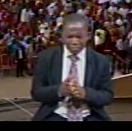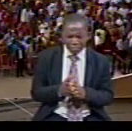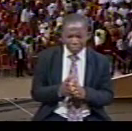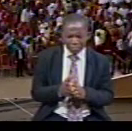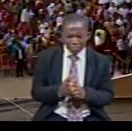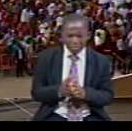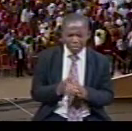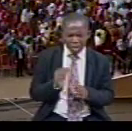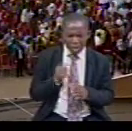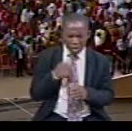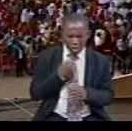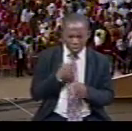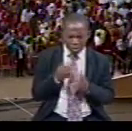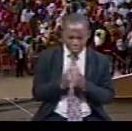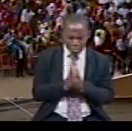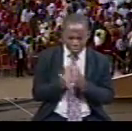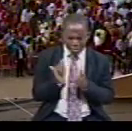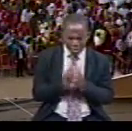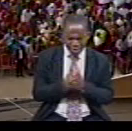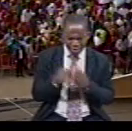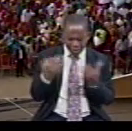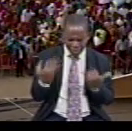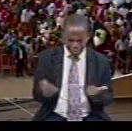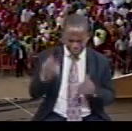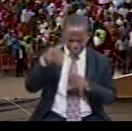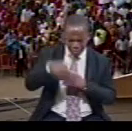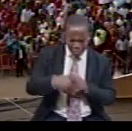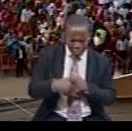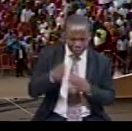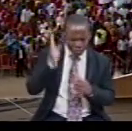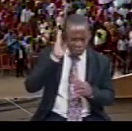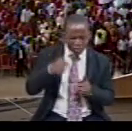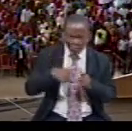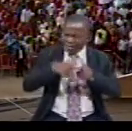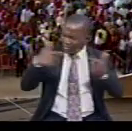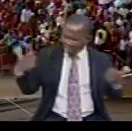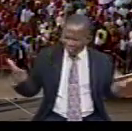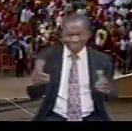And we pray that tonight, Lord, will be exceptional.